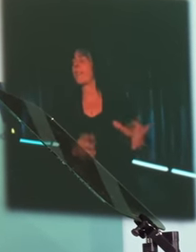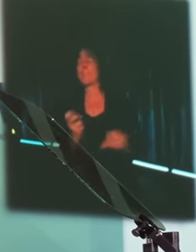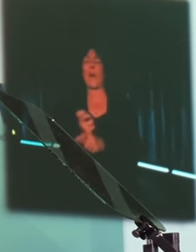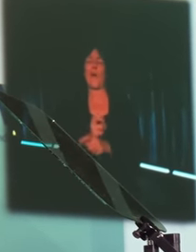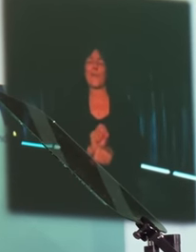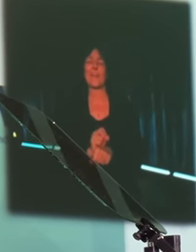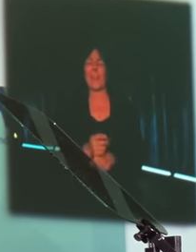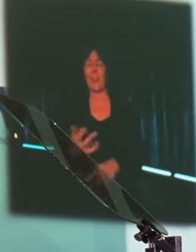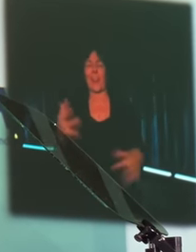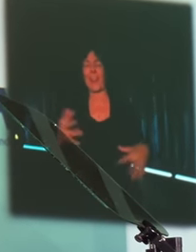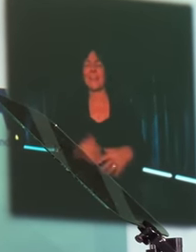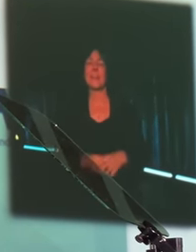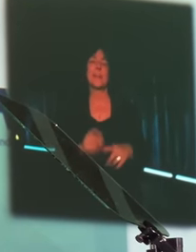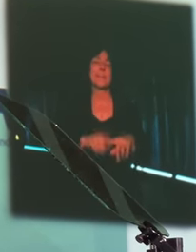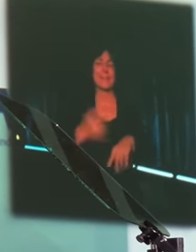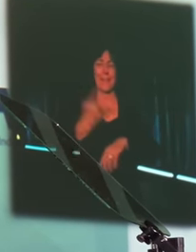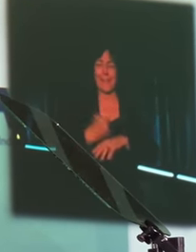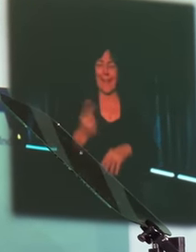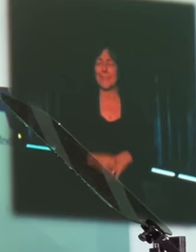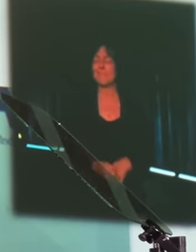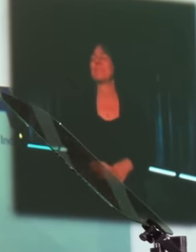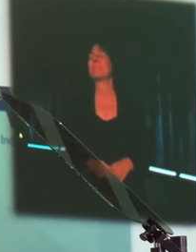25. I don't know. It depends on the day.